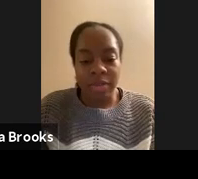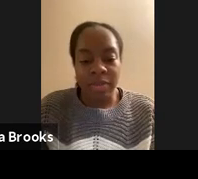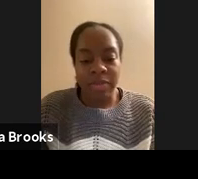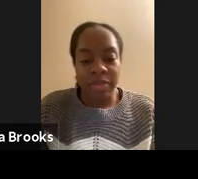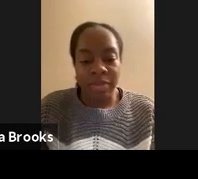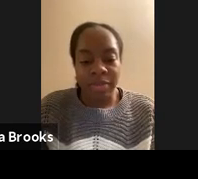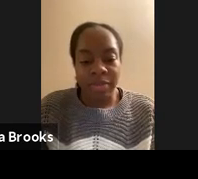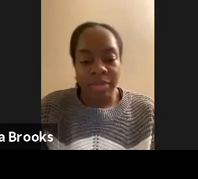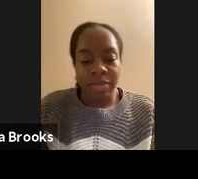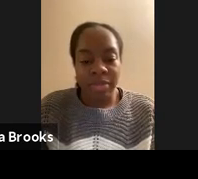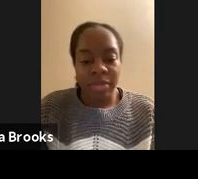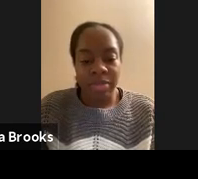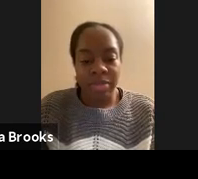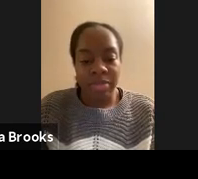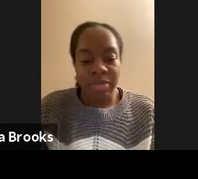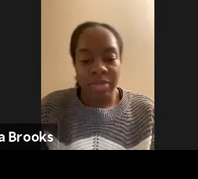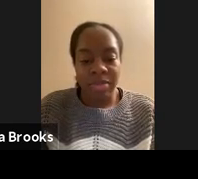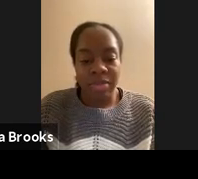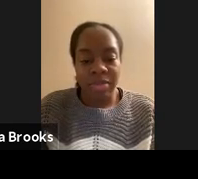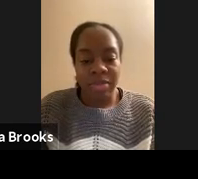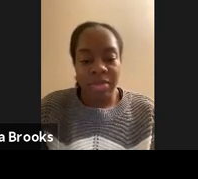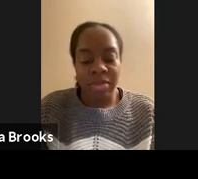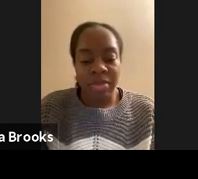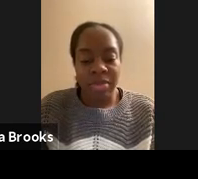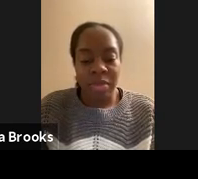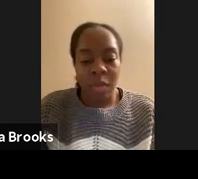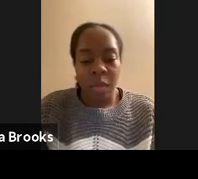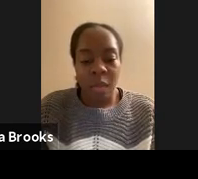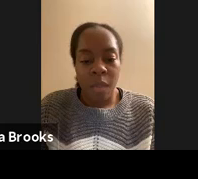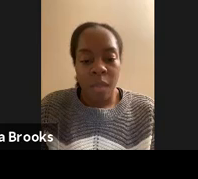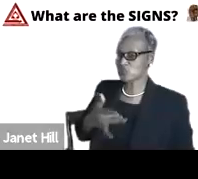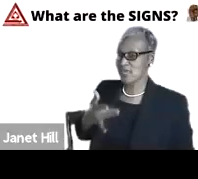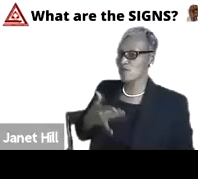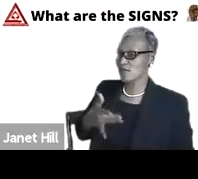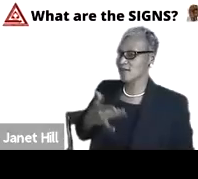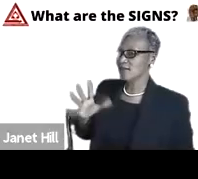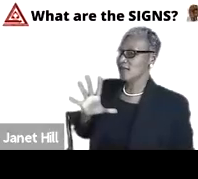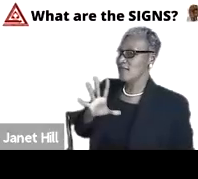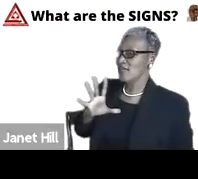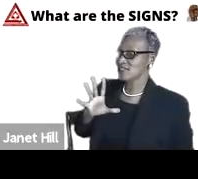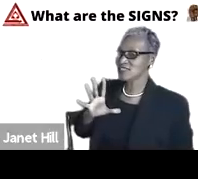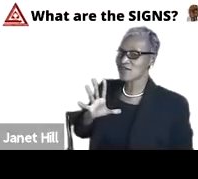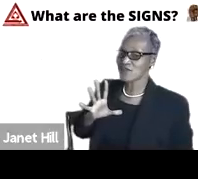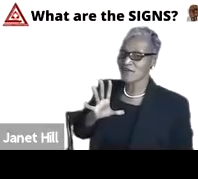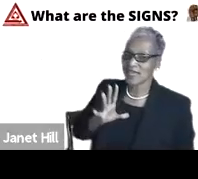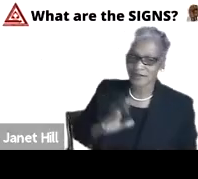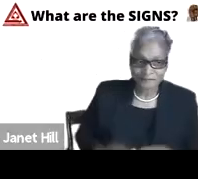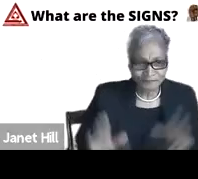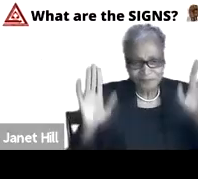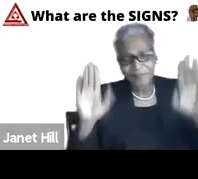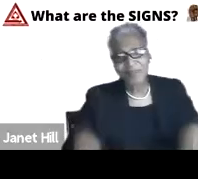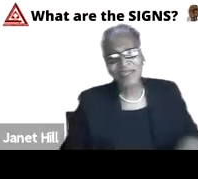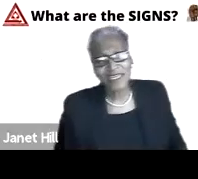Feel fine. It's in the heart area or in our emotional area. And that's a sign for